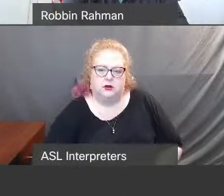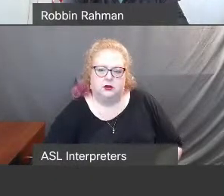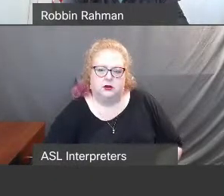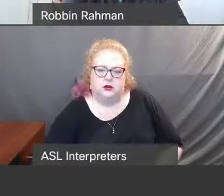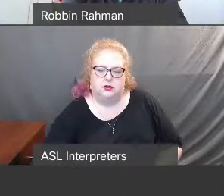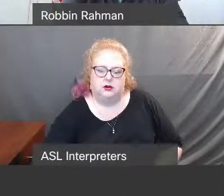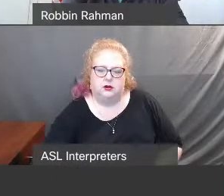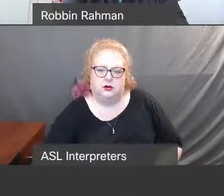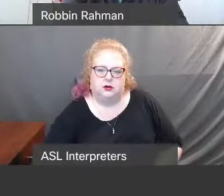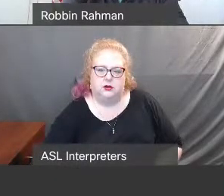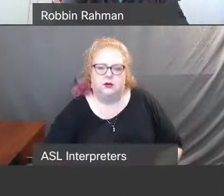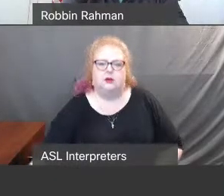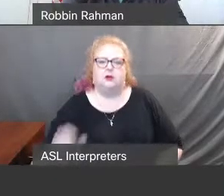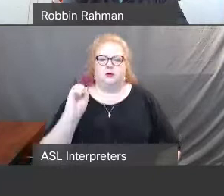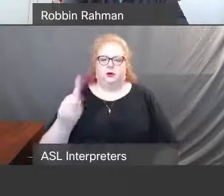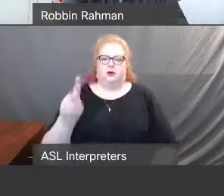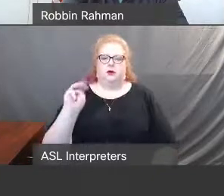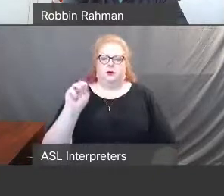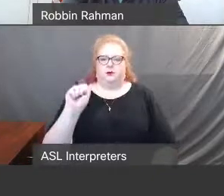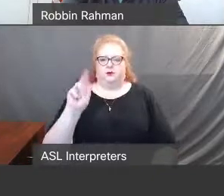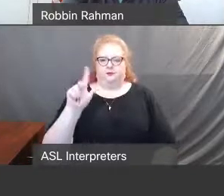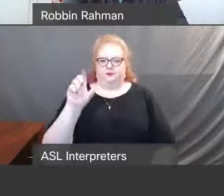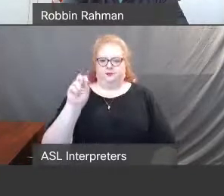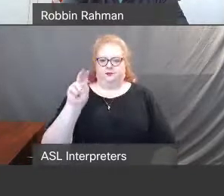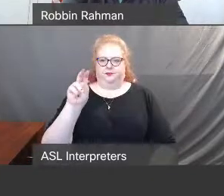I'm putting you as present. Yes.